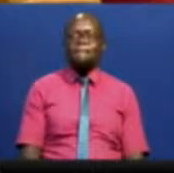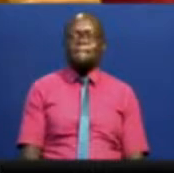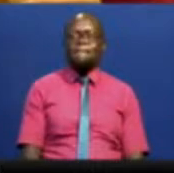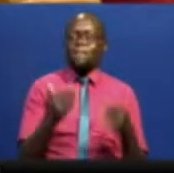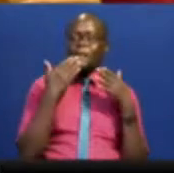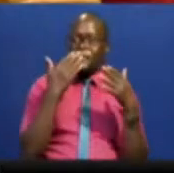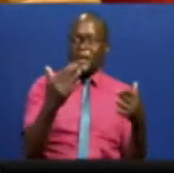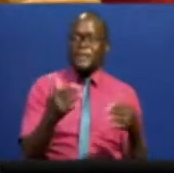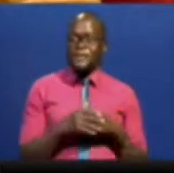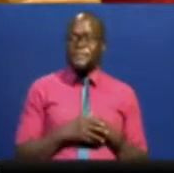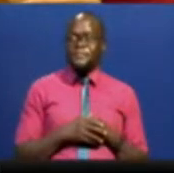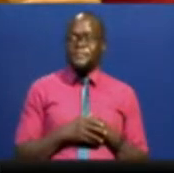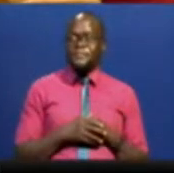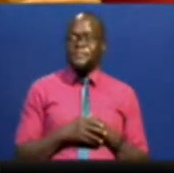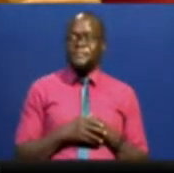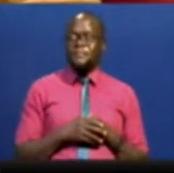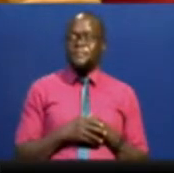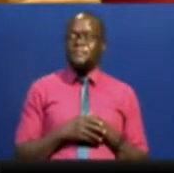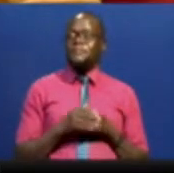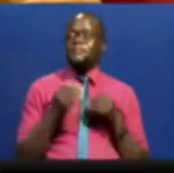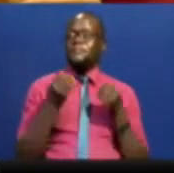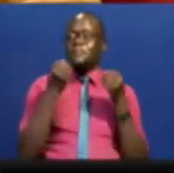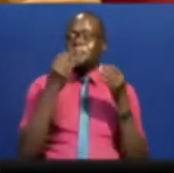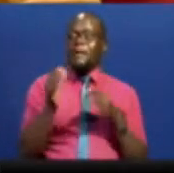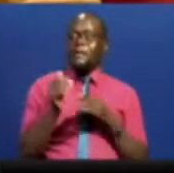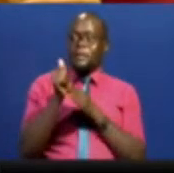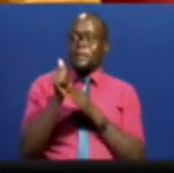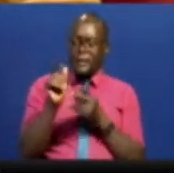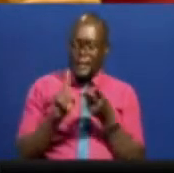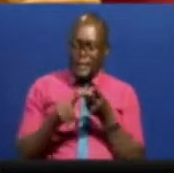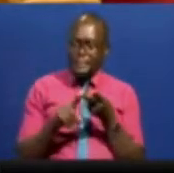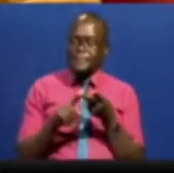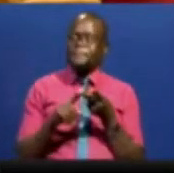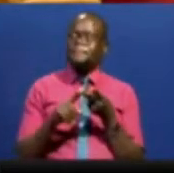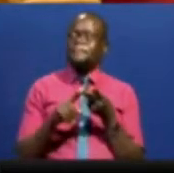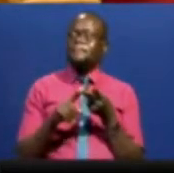I think I'll give a chance to Majority Leader and also to the NGCDF.